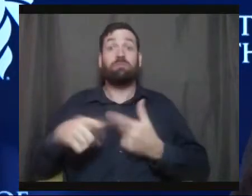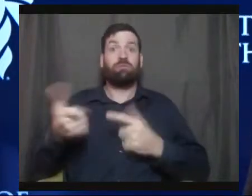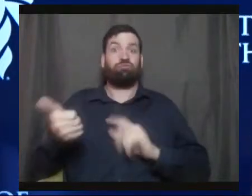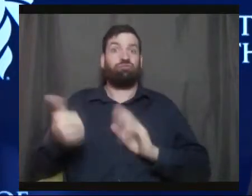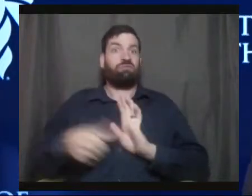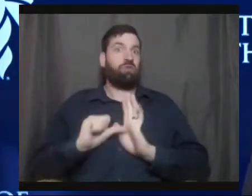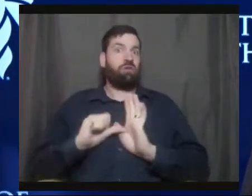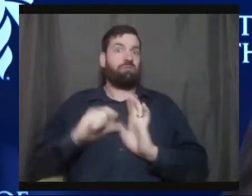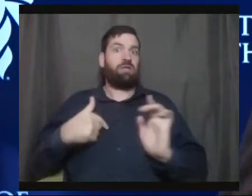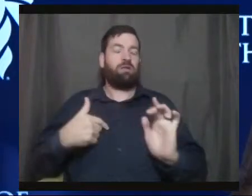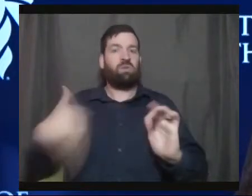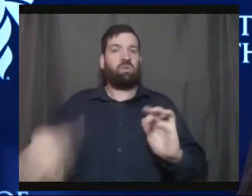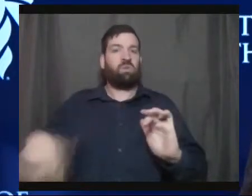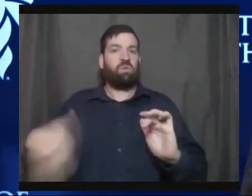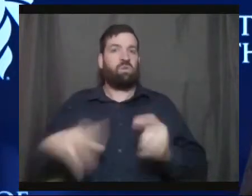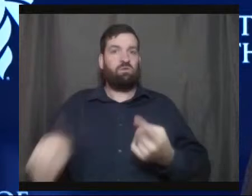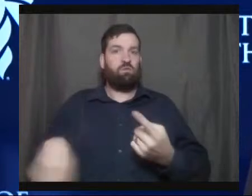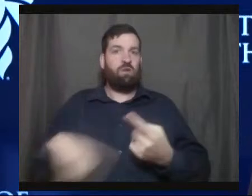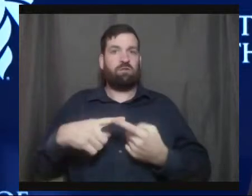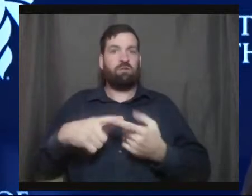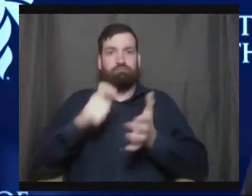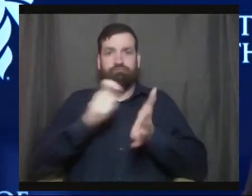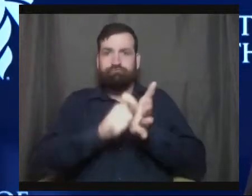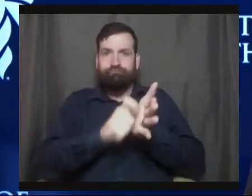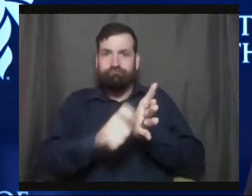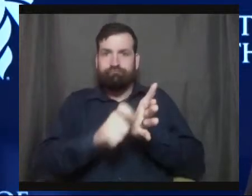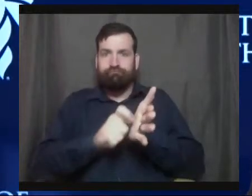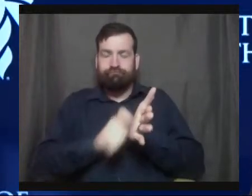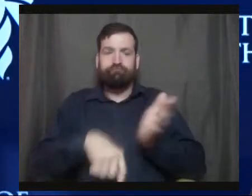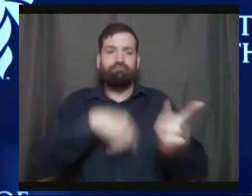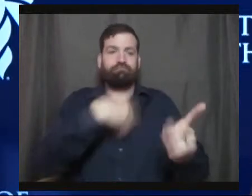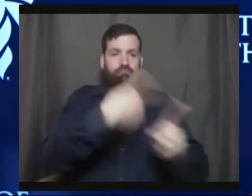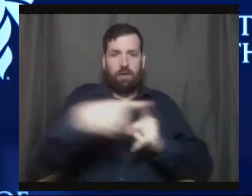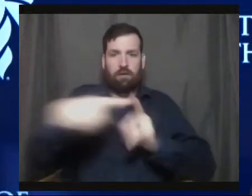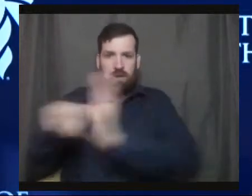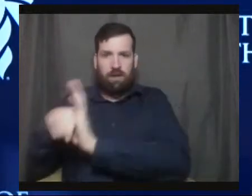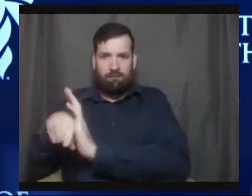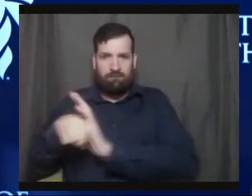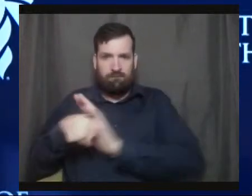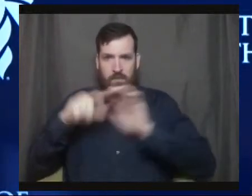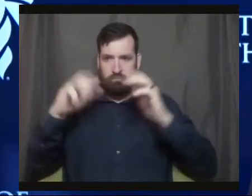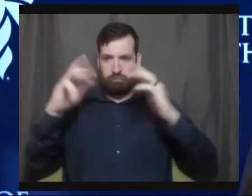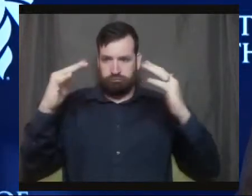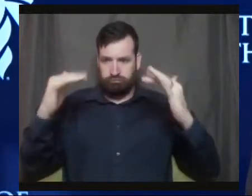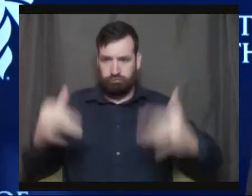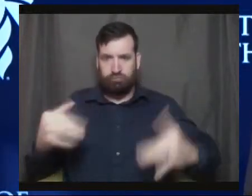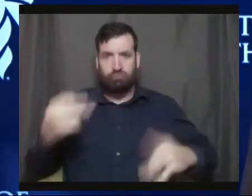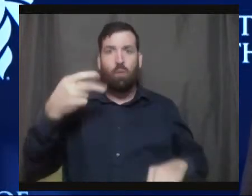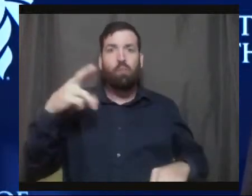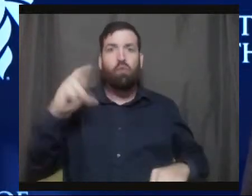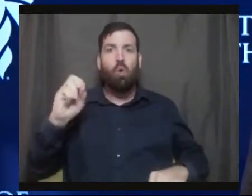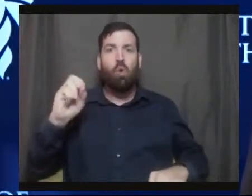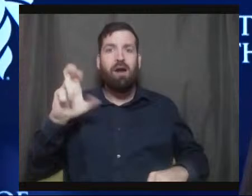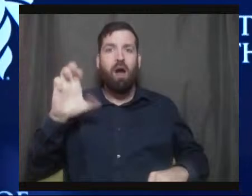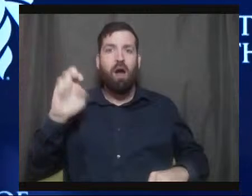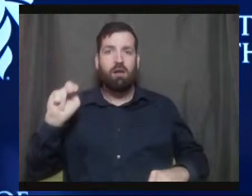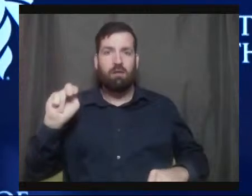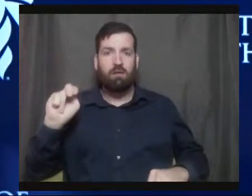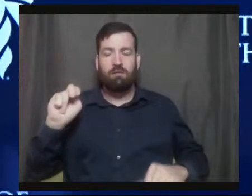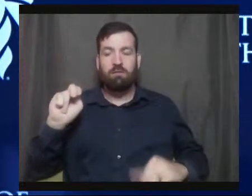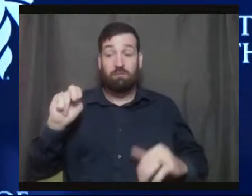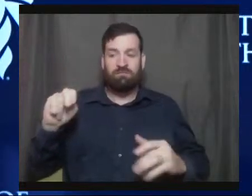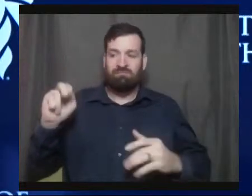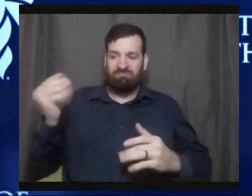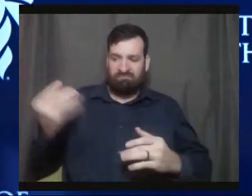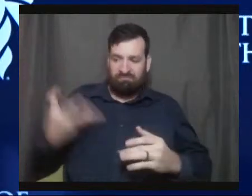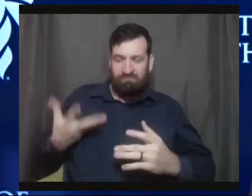most when she started writing down her pros and cons and sharing with me along the way about things that I needed to pay attention